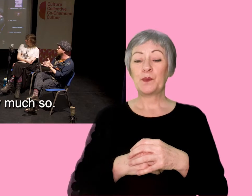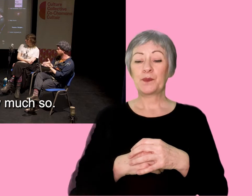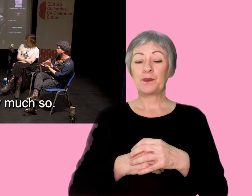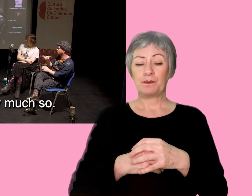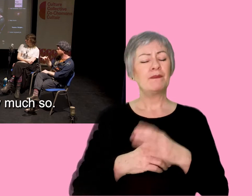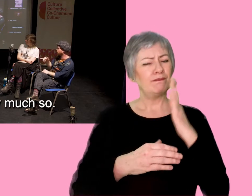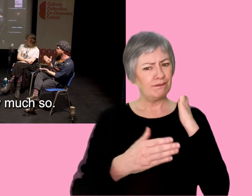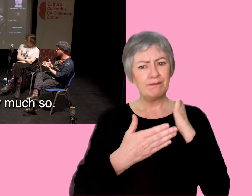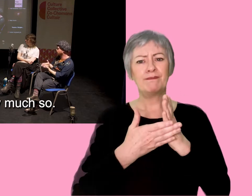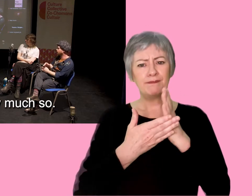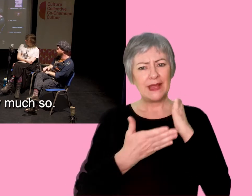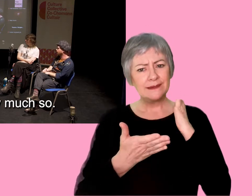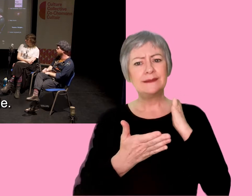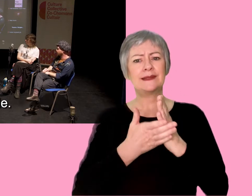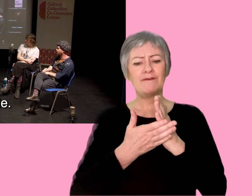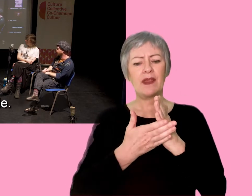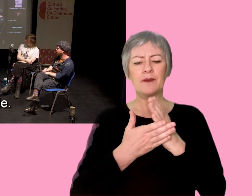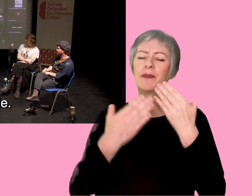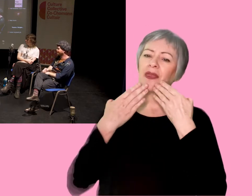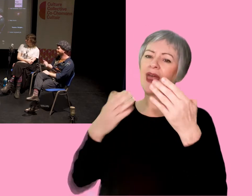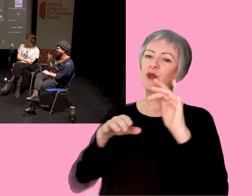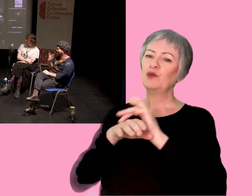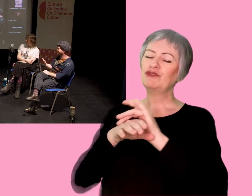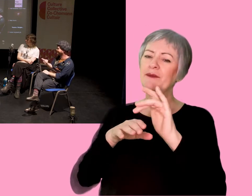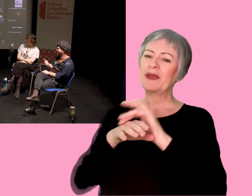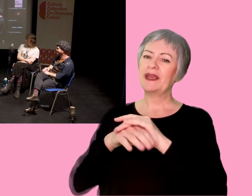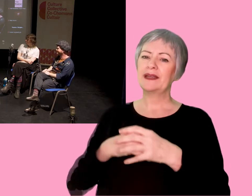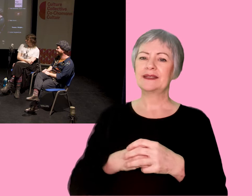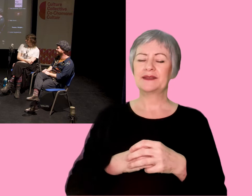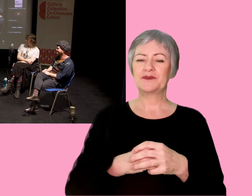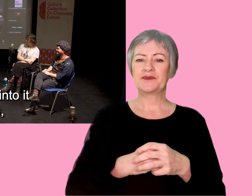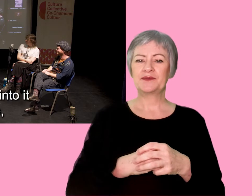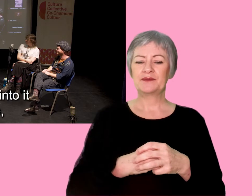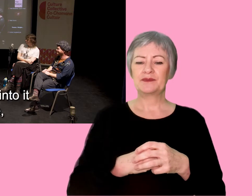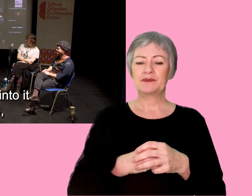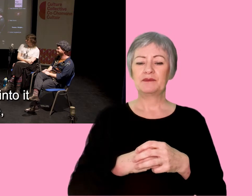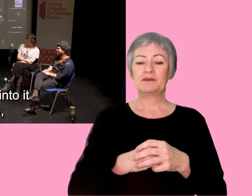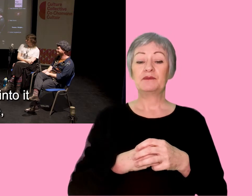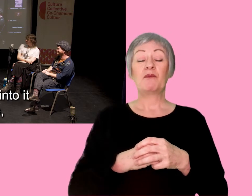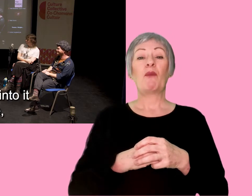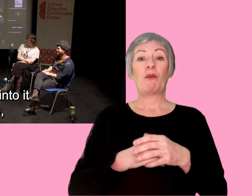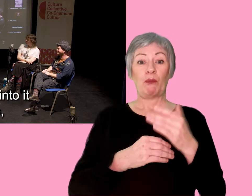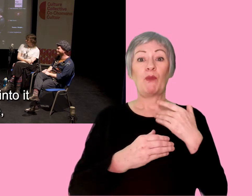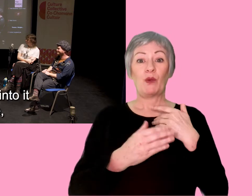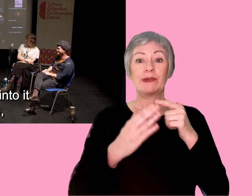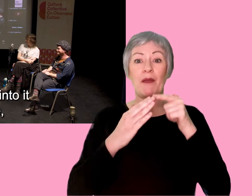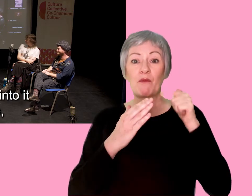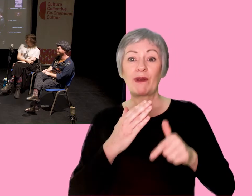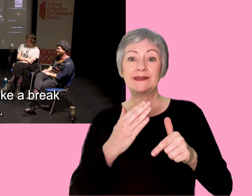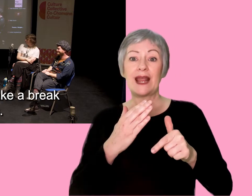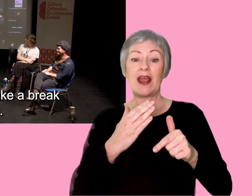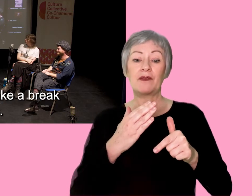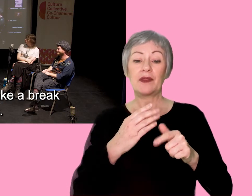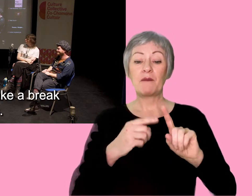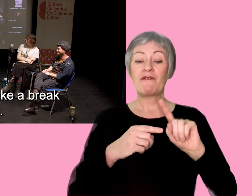Yes, very much so. Very much so. Thank you, Jamie. We're going to get into a little bit more,